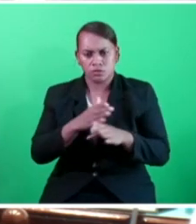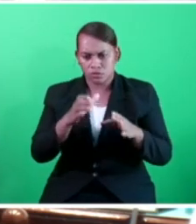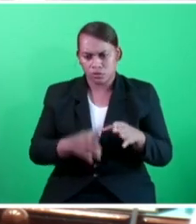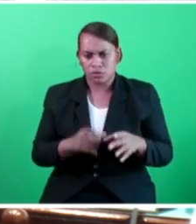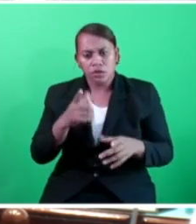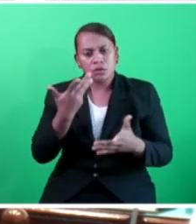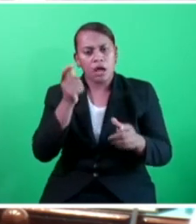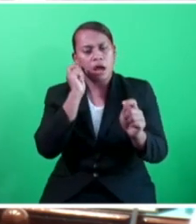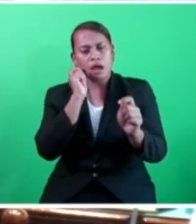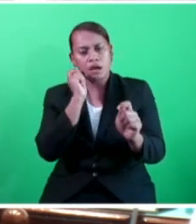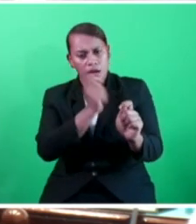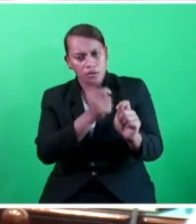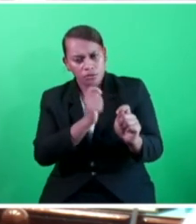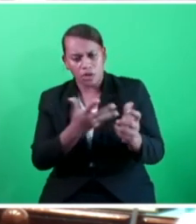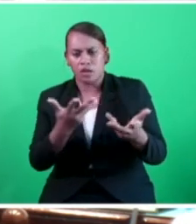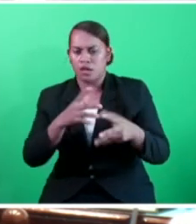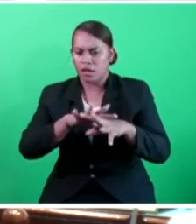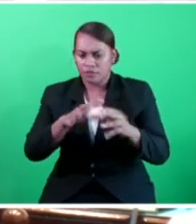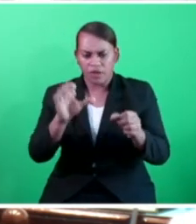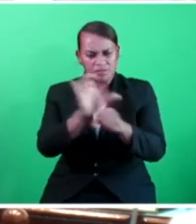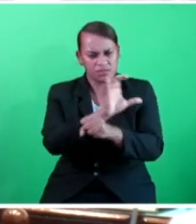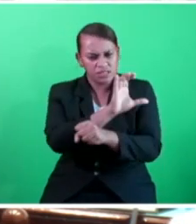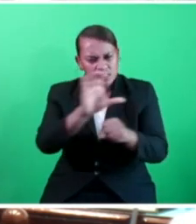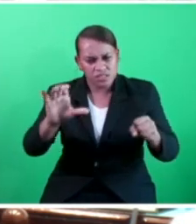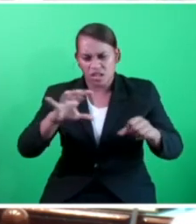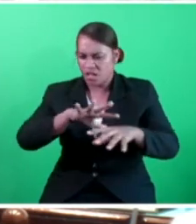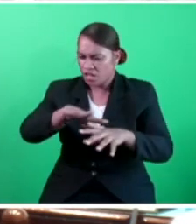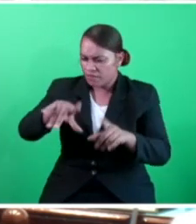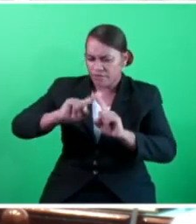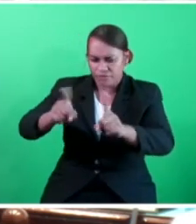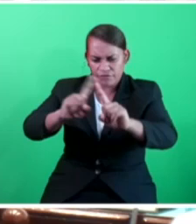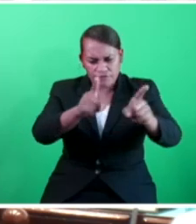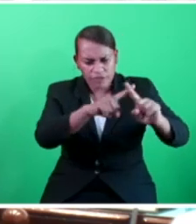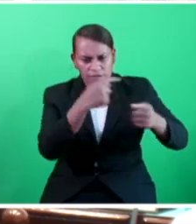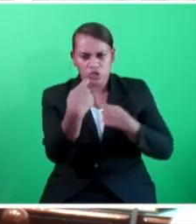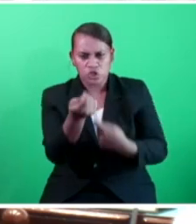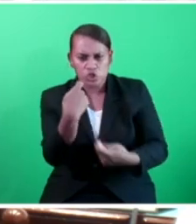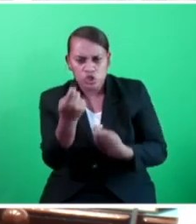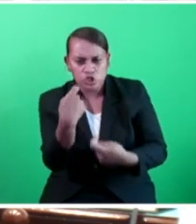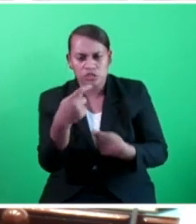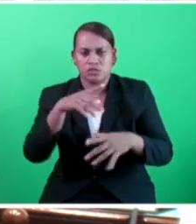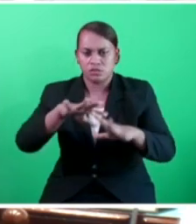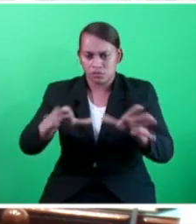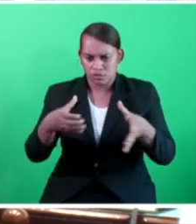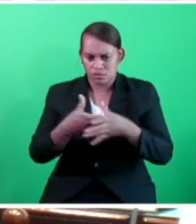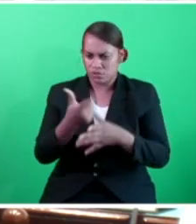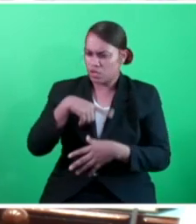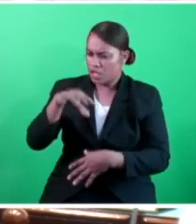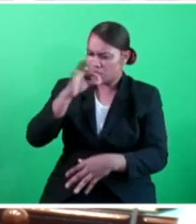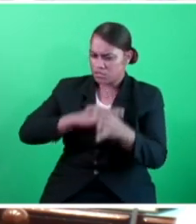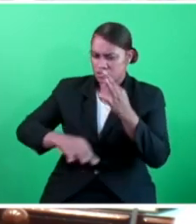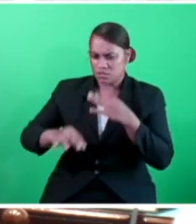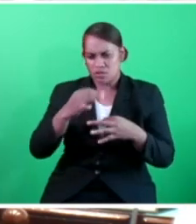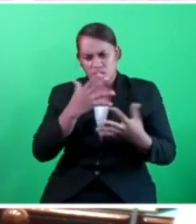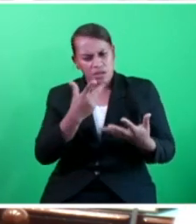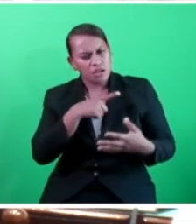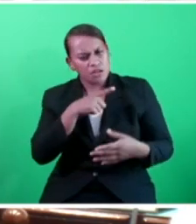animal rights group, who have been asking us to ban all the chemicals because people are poisoning the animals and dogs,